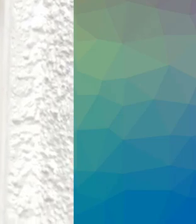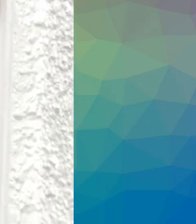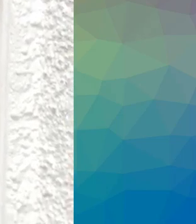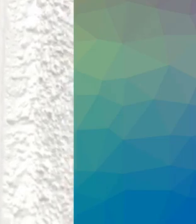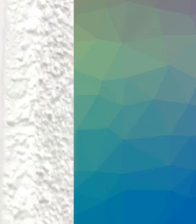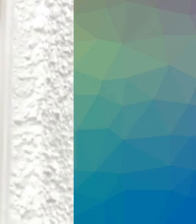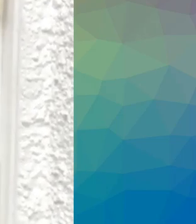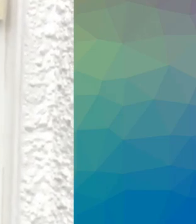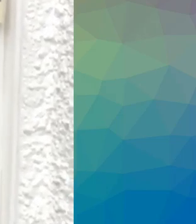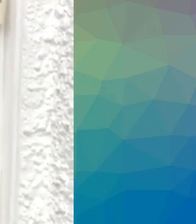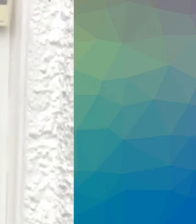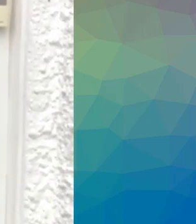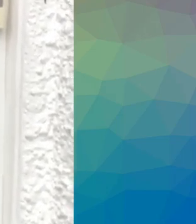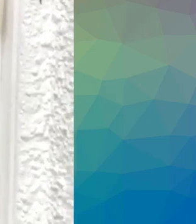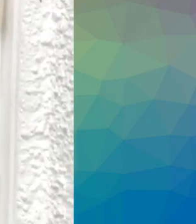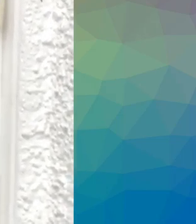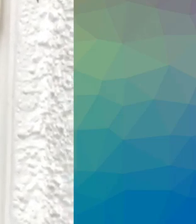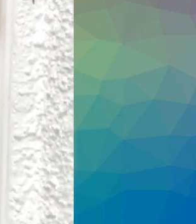Having tea.